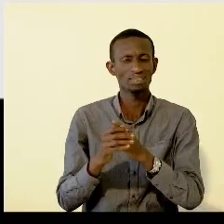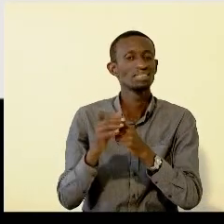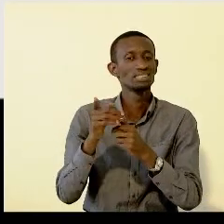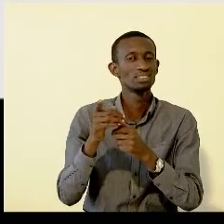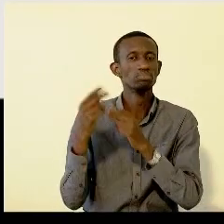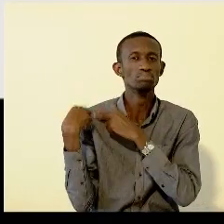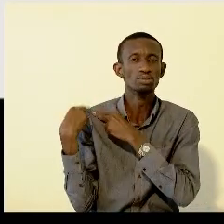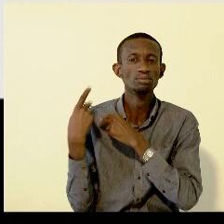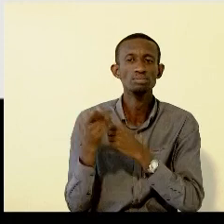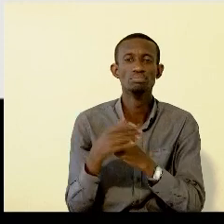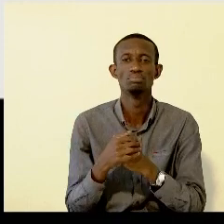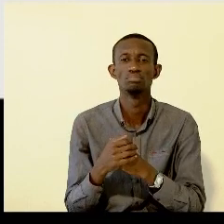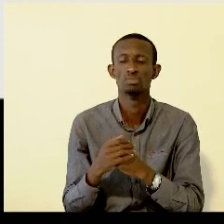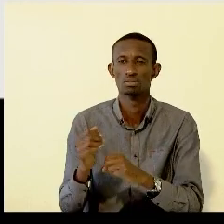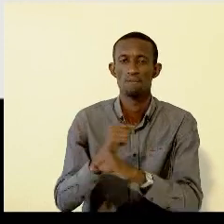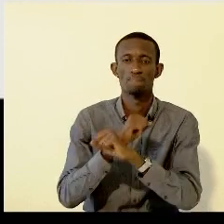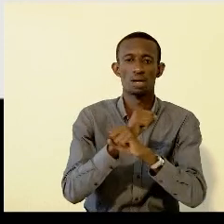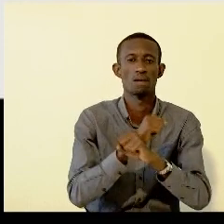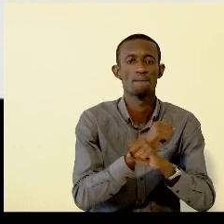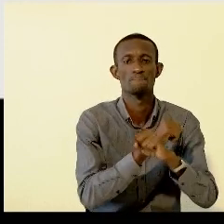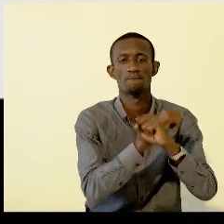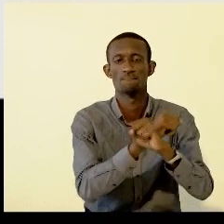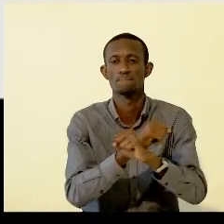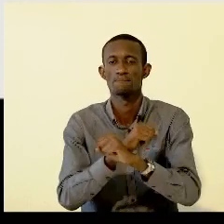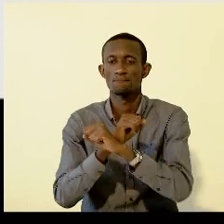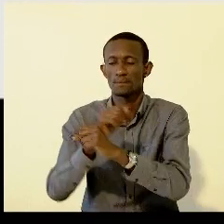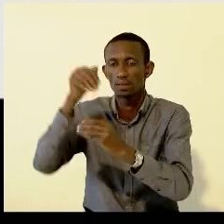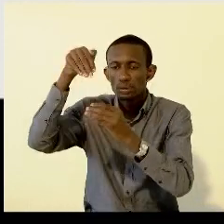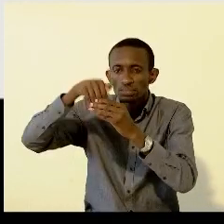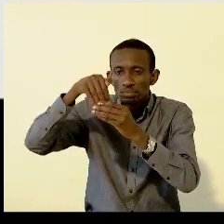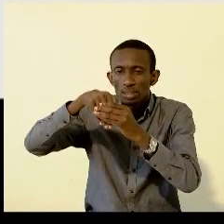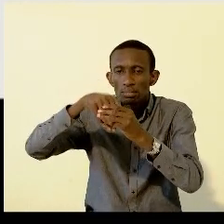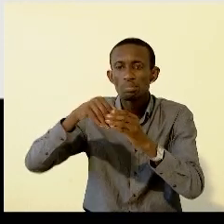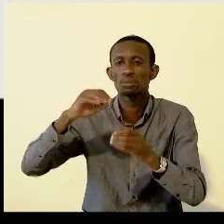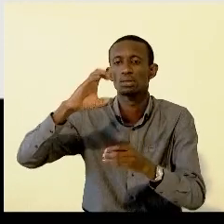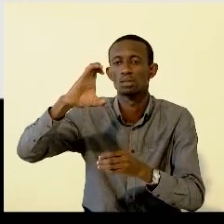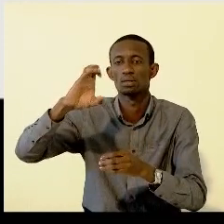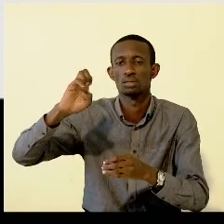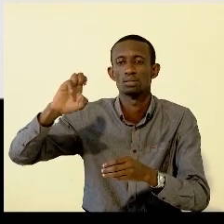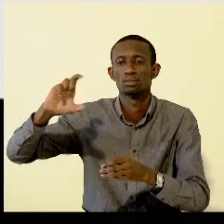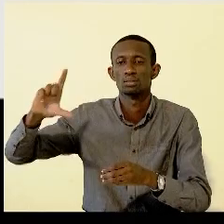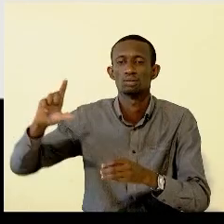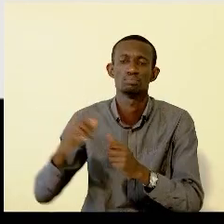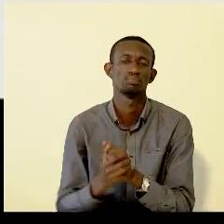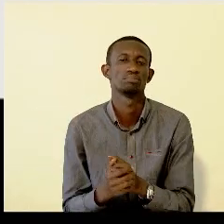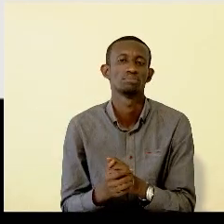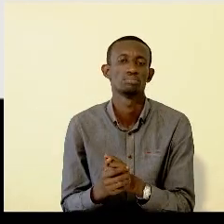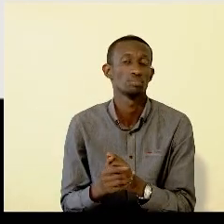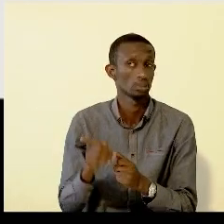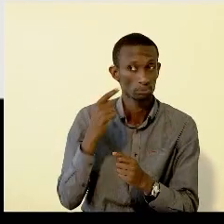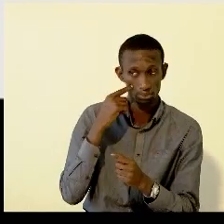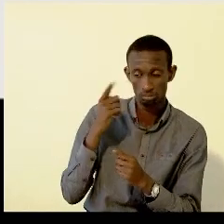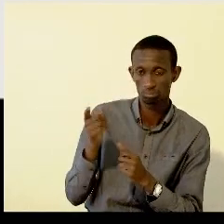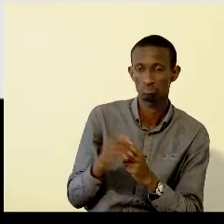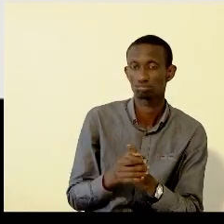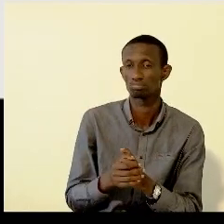upper epidermis is to protect the internal cells of the leaf. Then from there, we